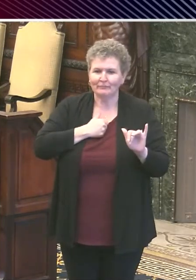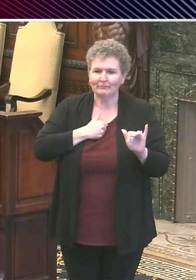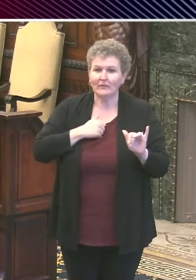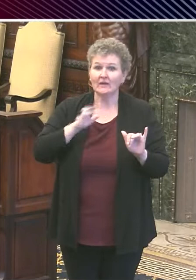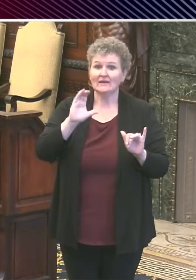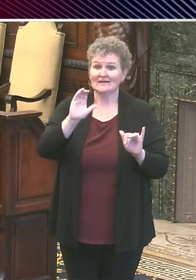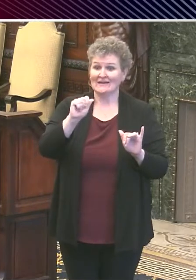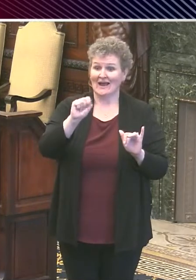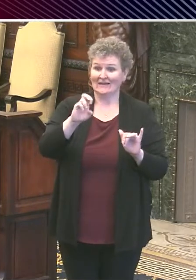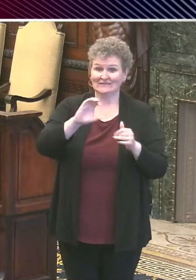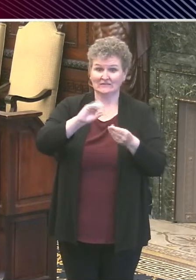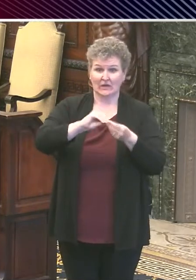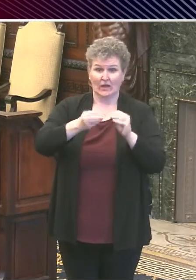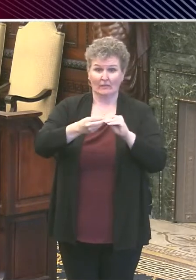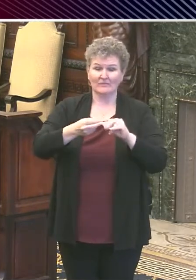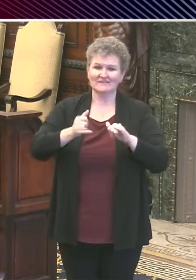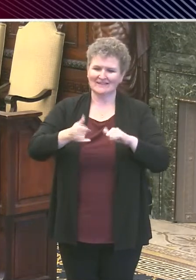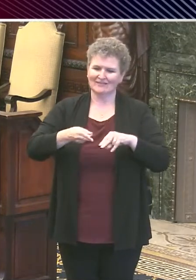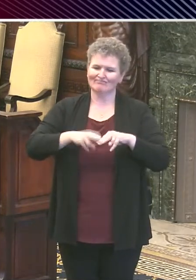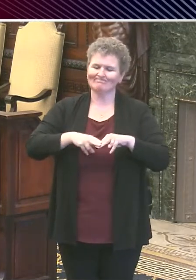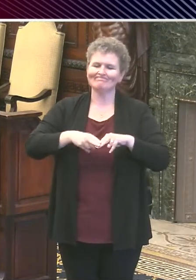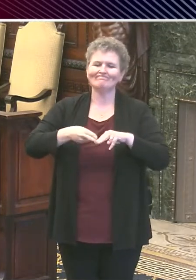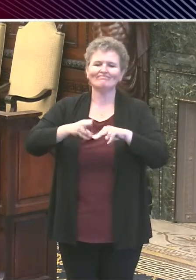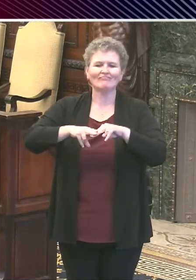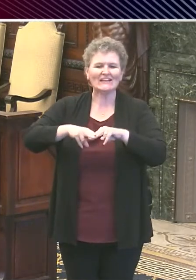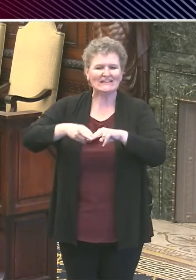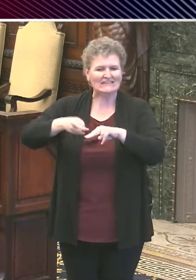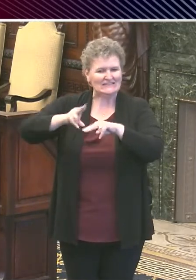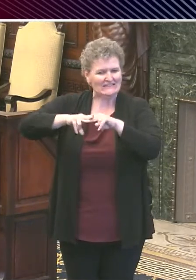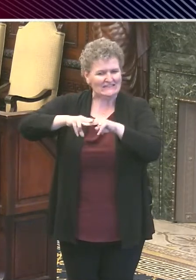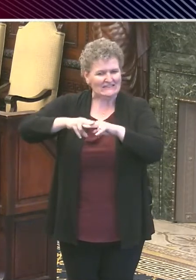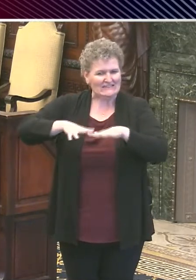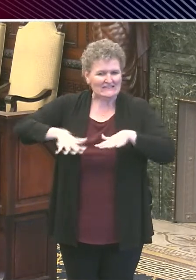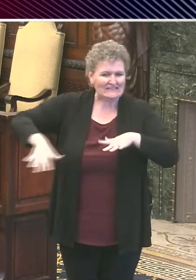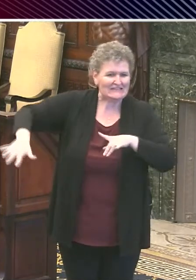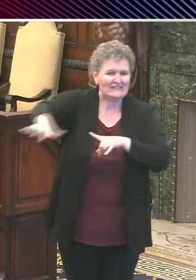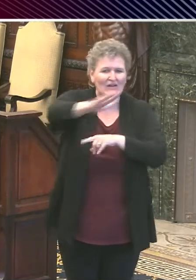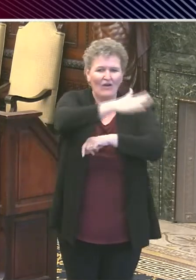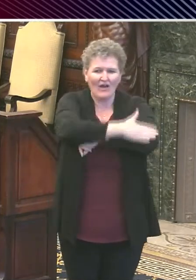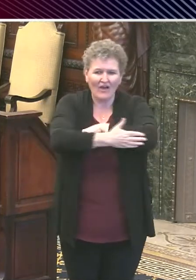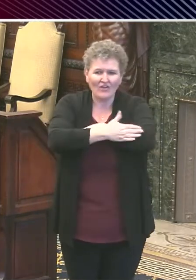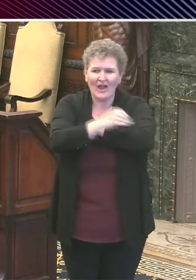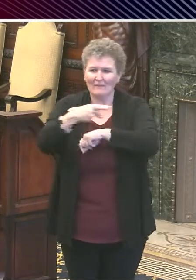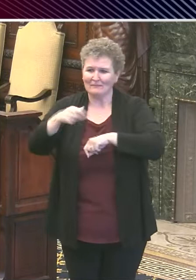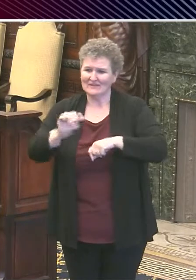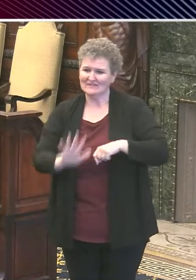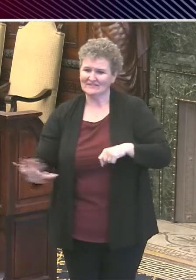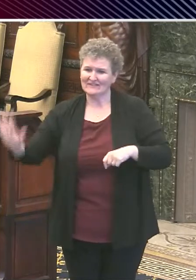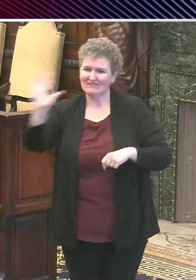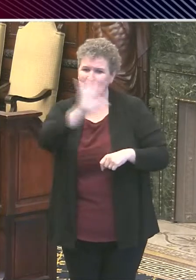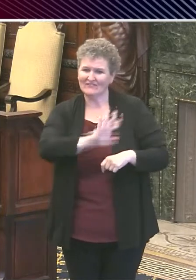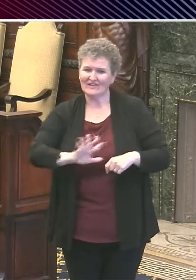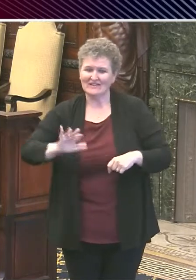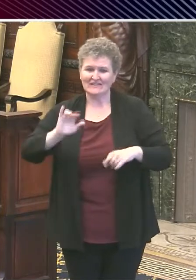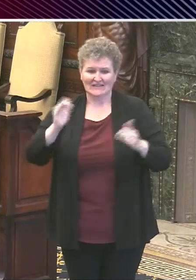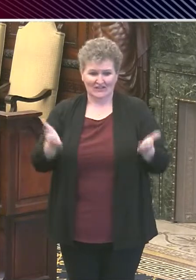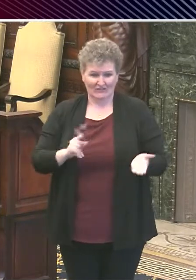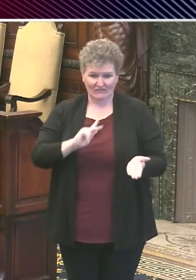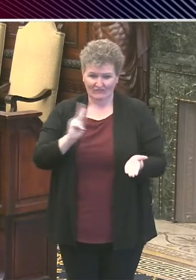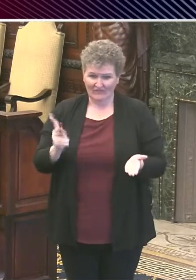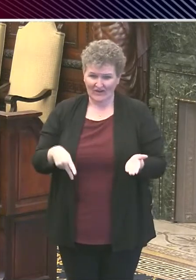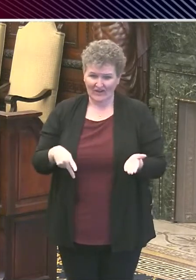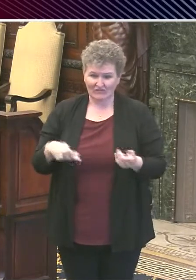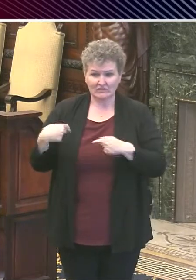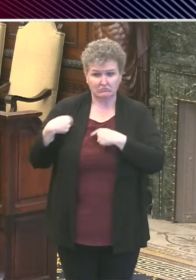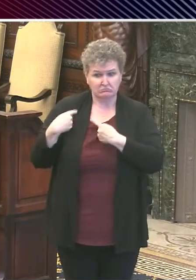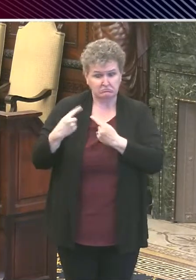from the coronavirus continue to rise nationally and in Pennsylvania. Now here in Philadelphia, our daily case counts over the past week have been stable